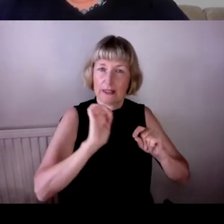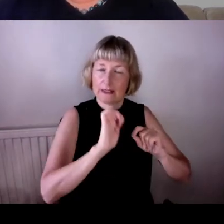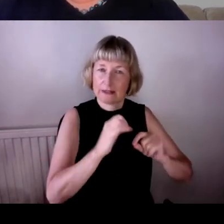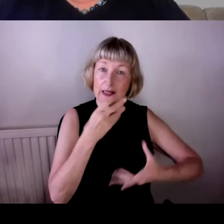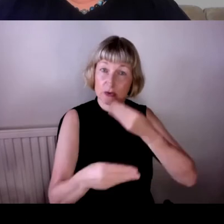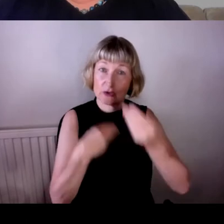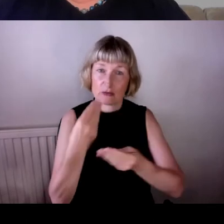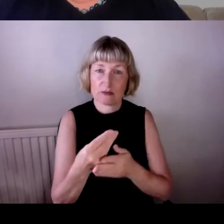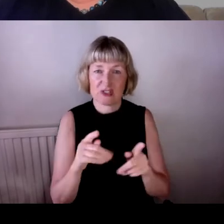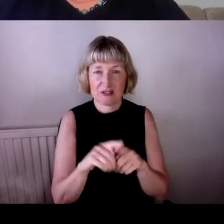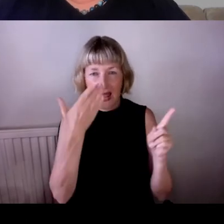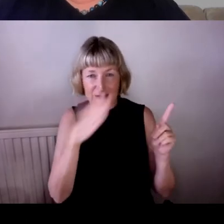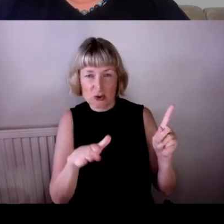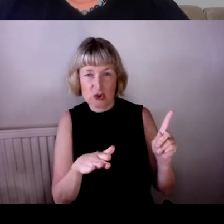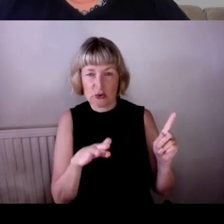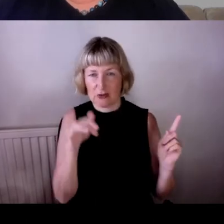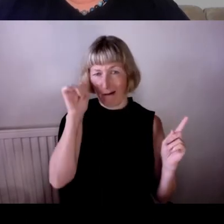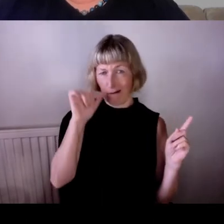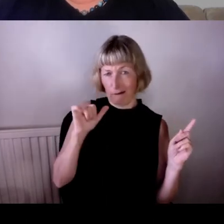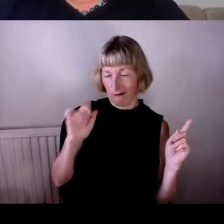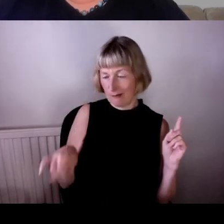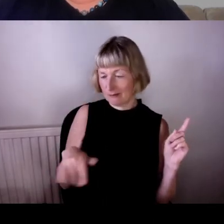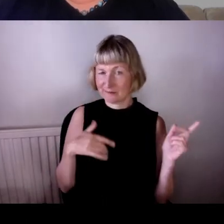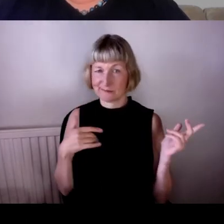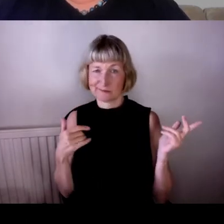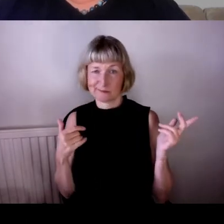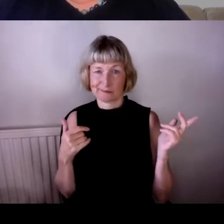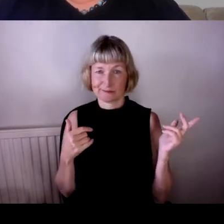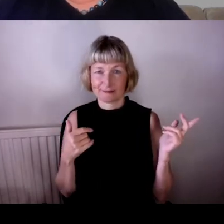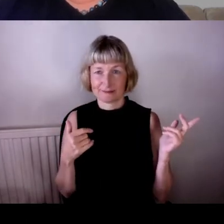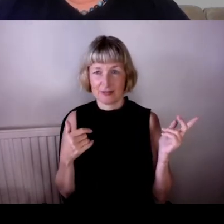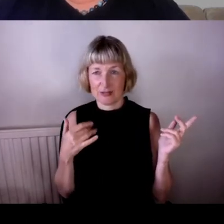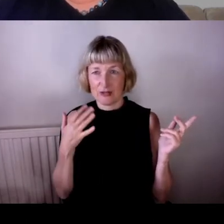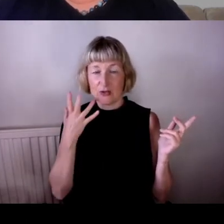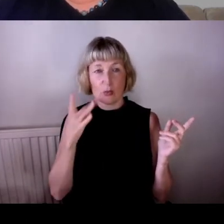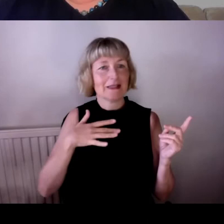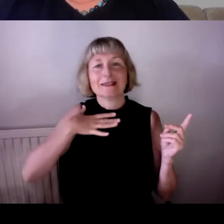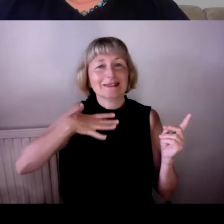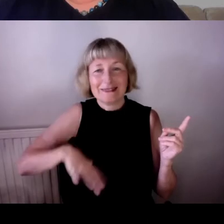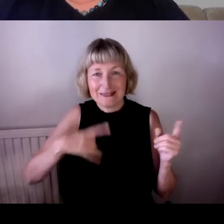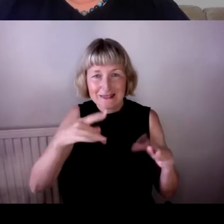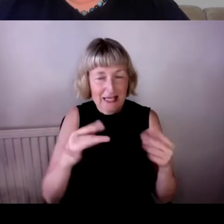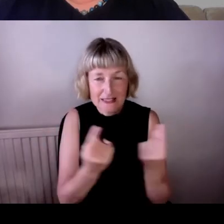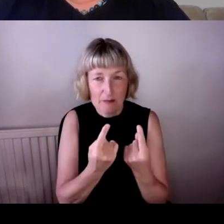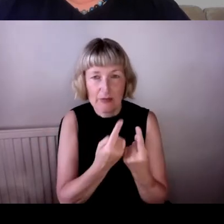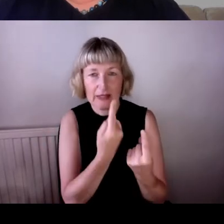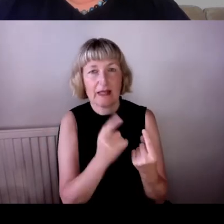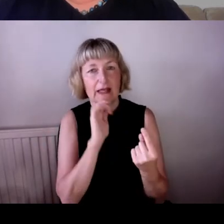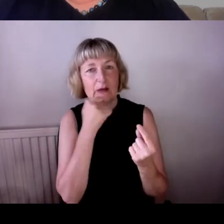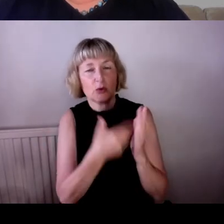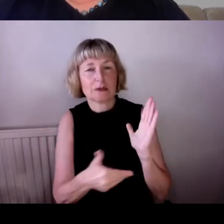a sarcasm to him, and he would say things even when he didn't need to say things that were in some